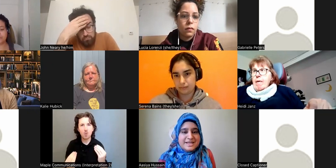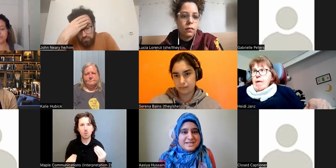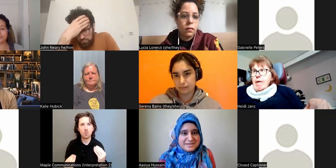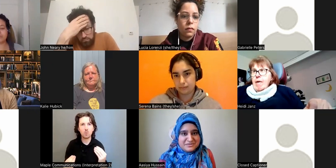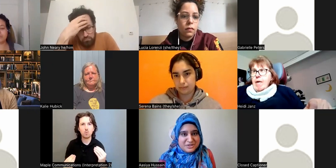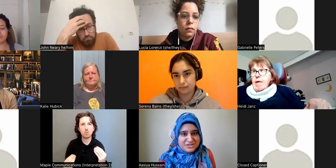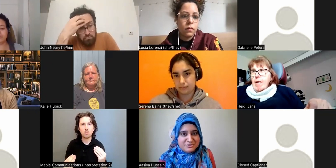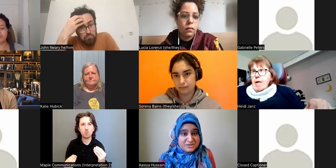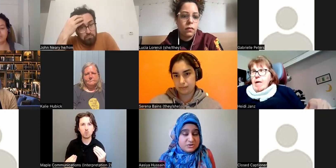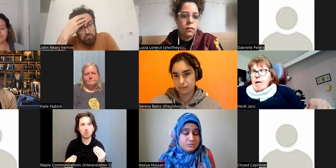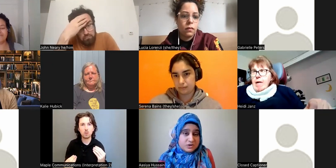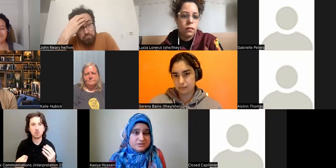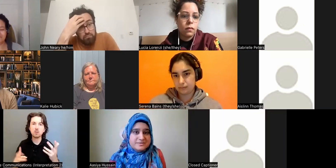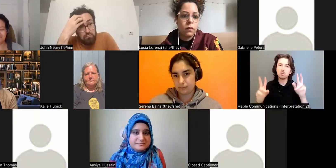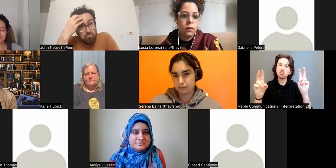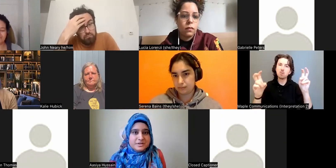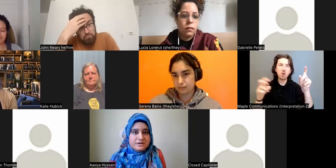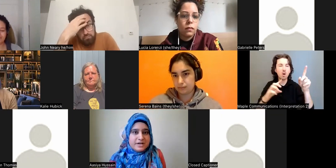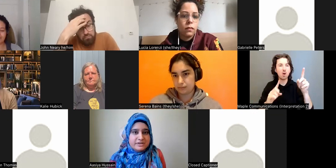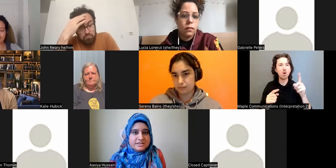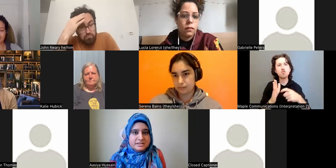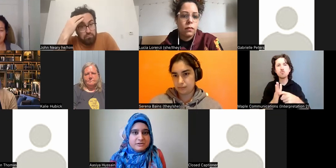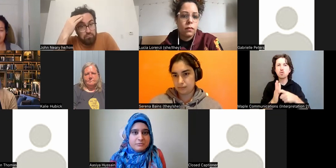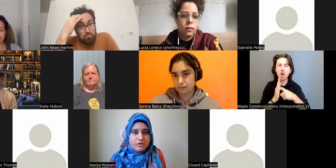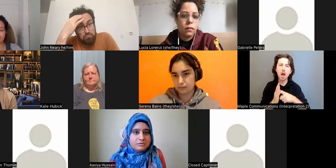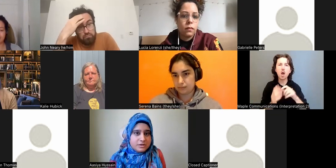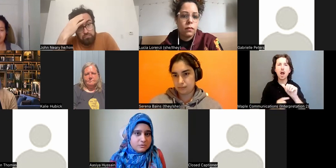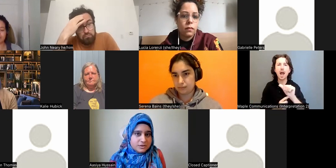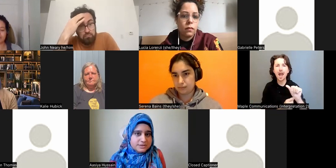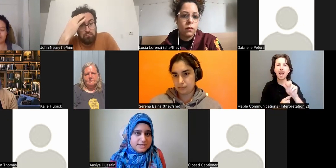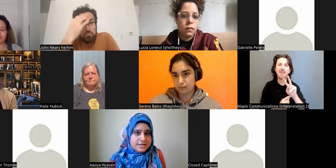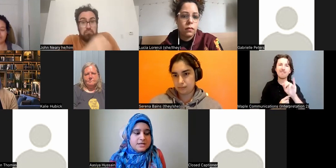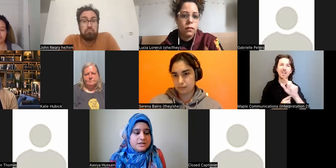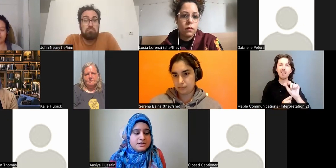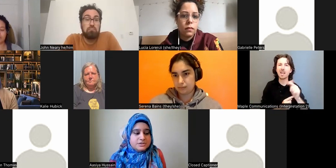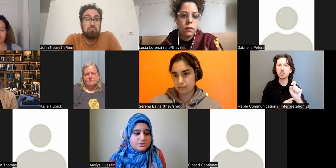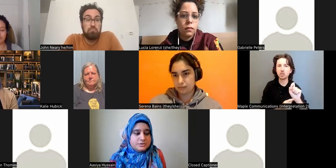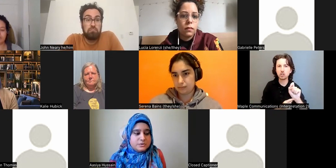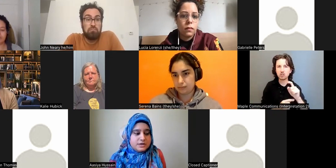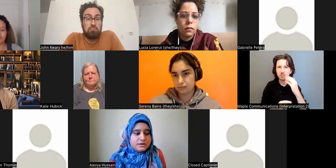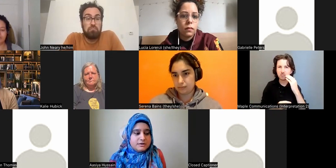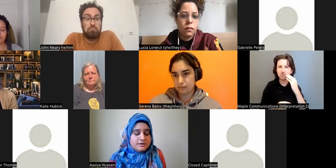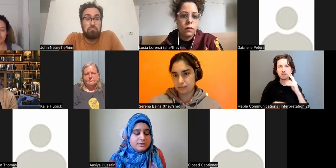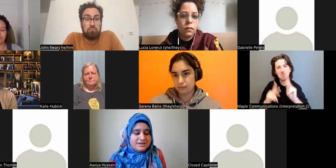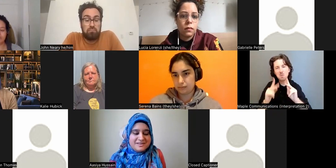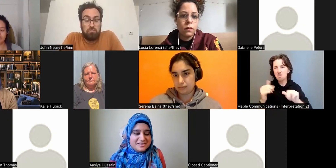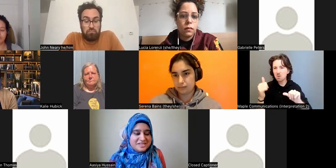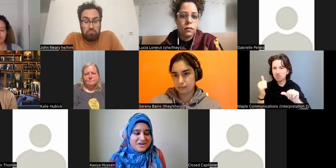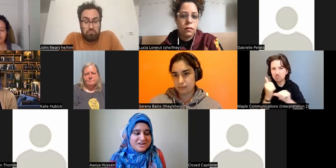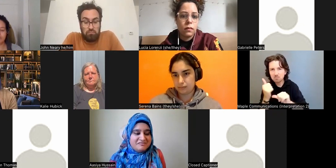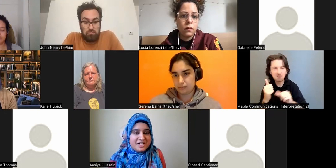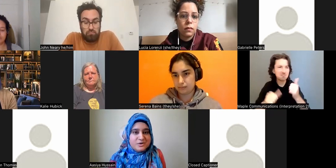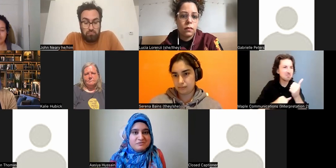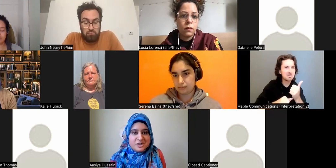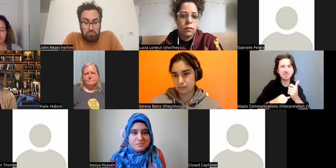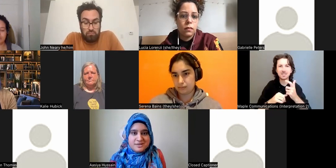they say it takes a village, but it took a world of advocacy from all around the world to take